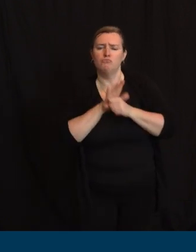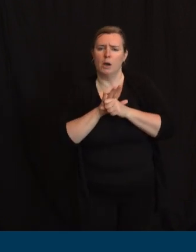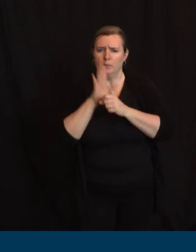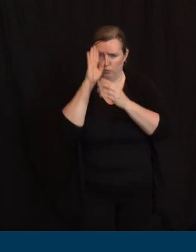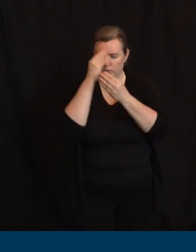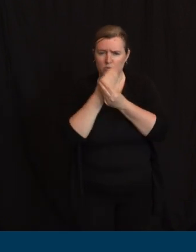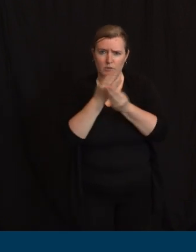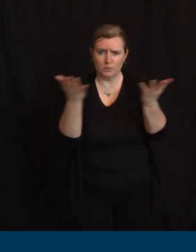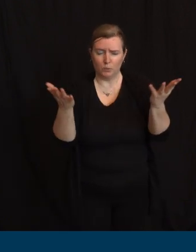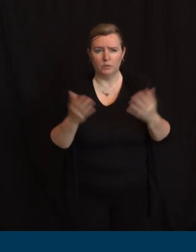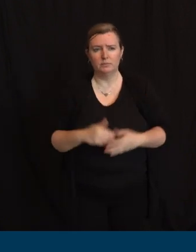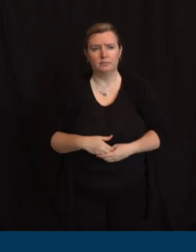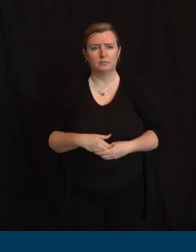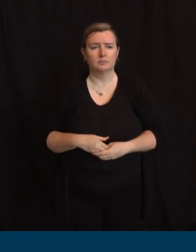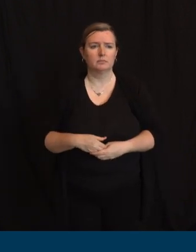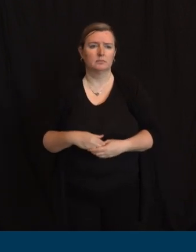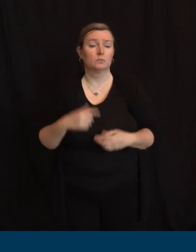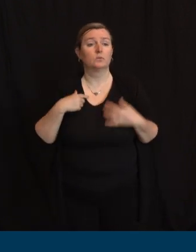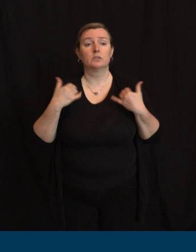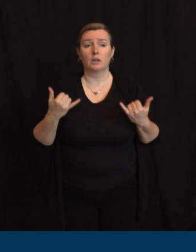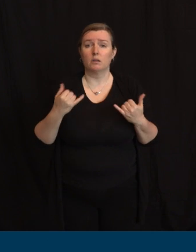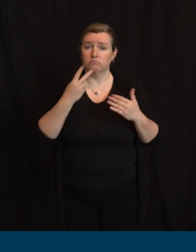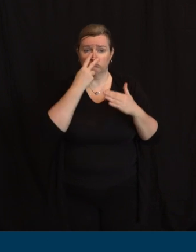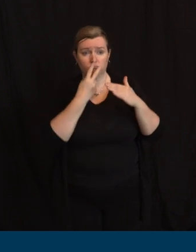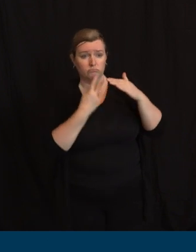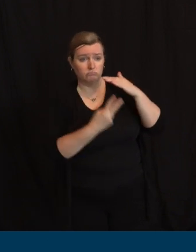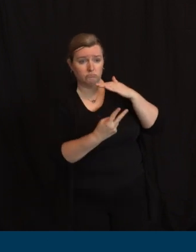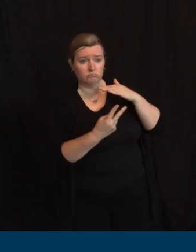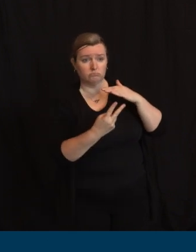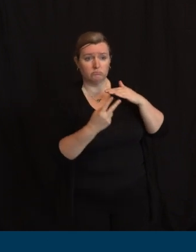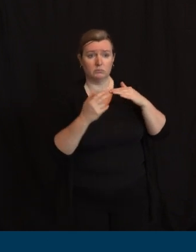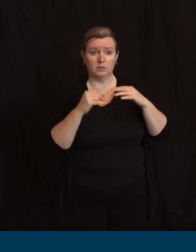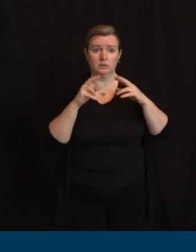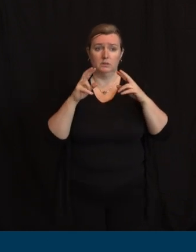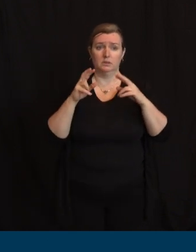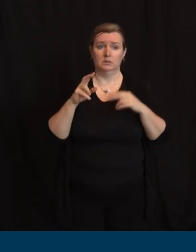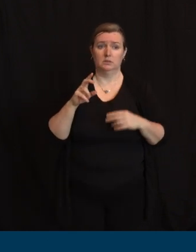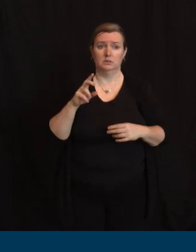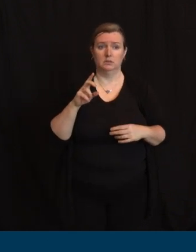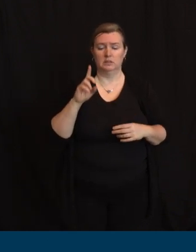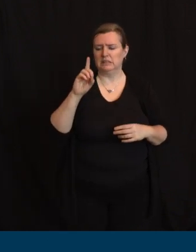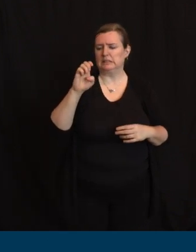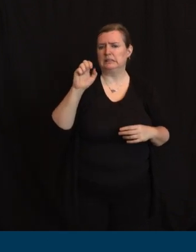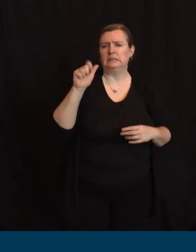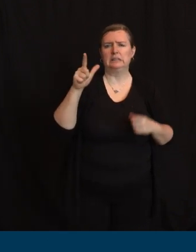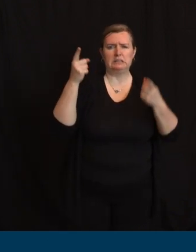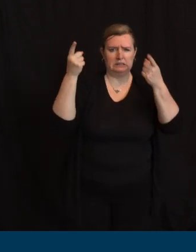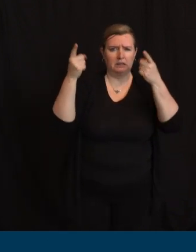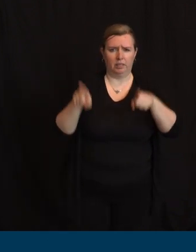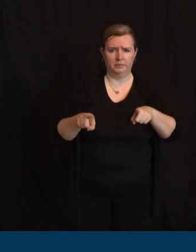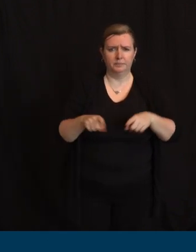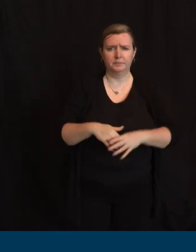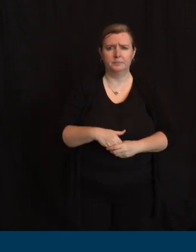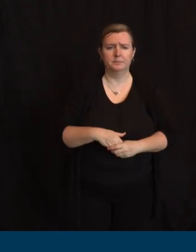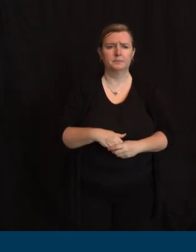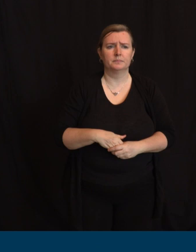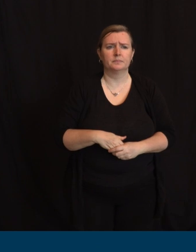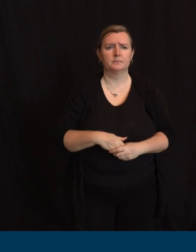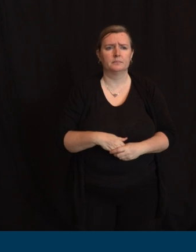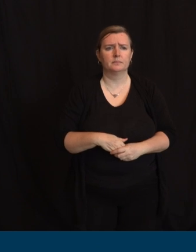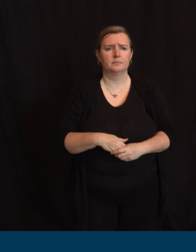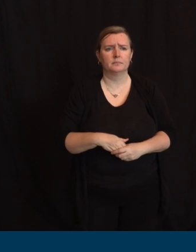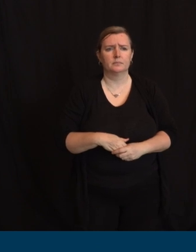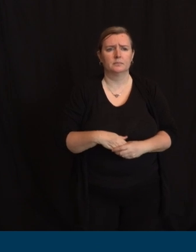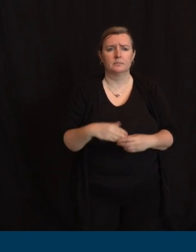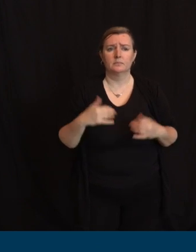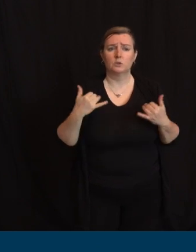deal. It's very simply, I believe the date is at least November 15, Dan, if I'm not mistaken, or paramount in terms